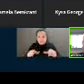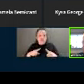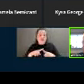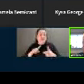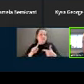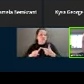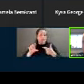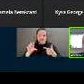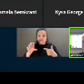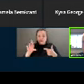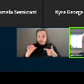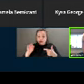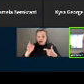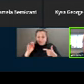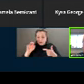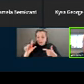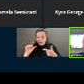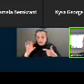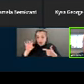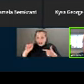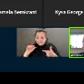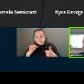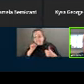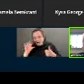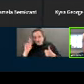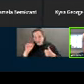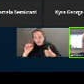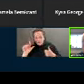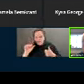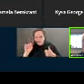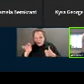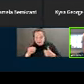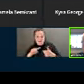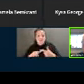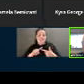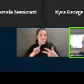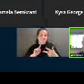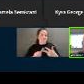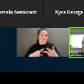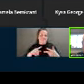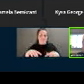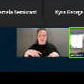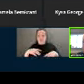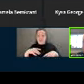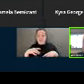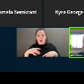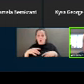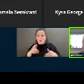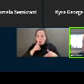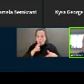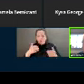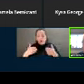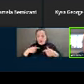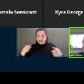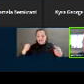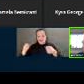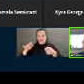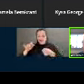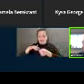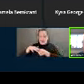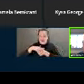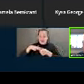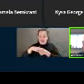not criminal act, whether it's a hate crime, who has jurisdiction? What is the scale? The scale, when we worked Sandy Hook,